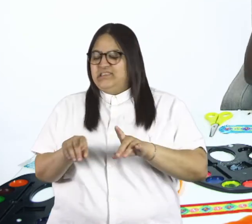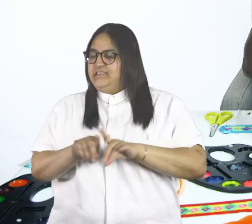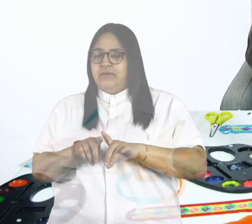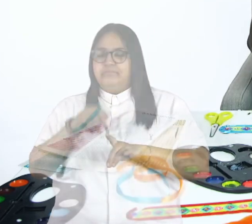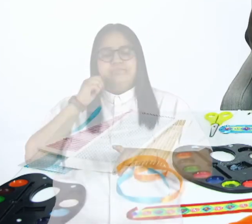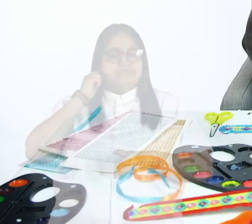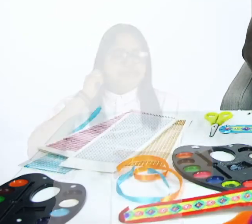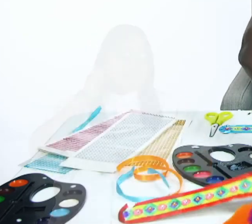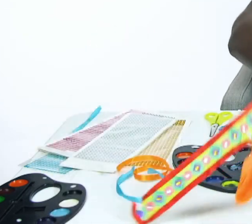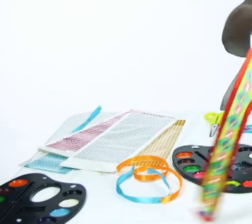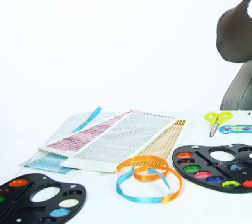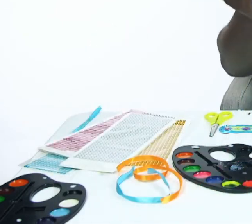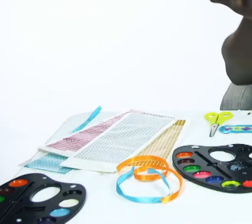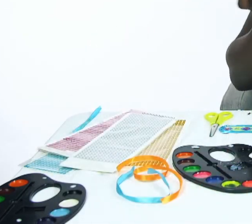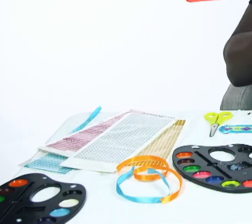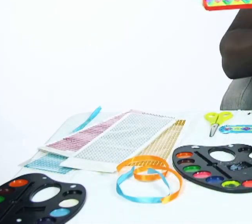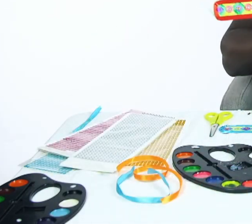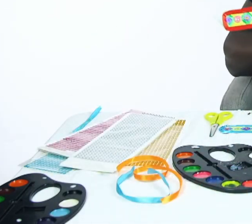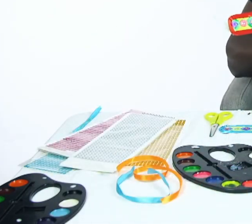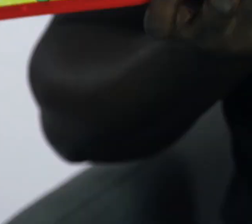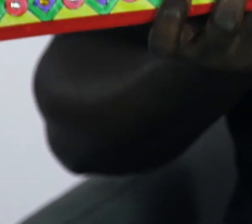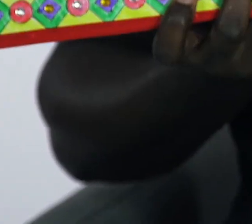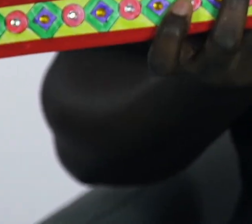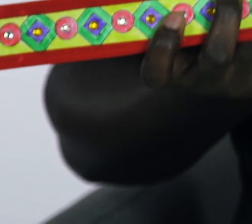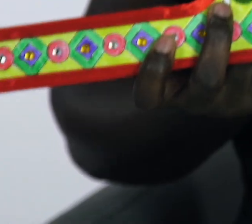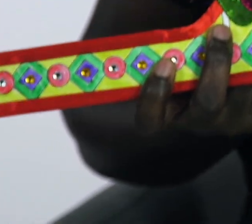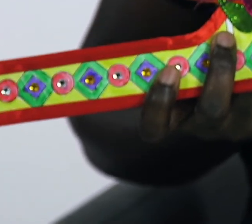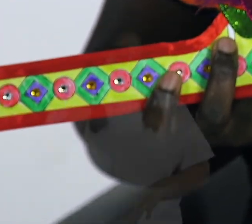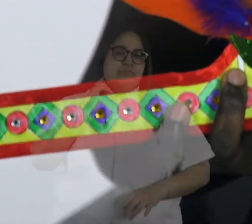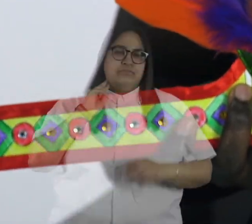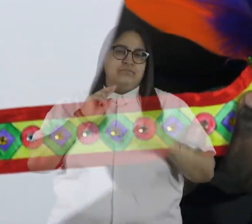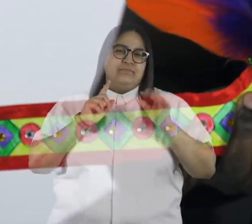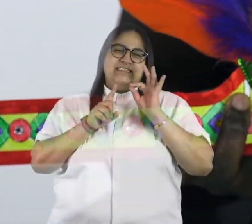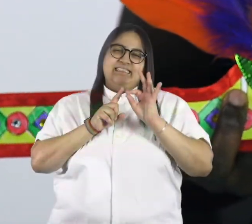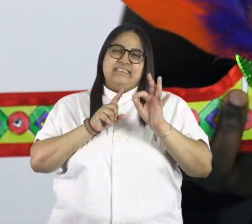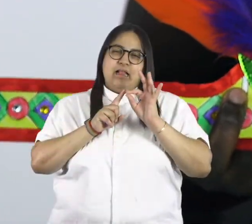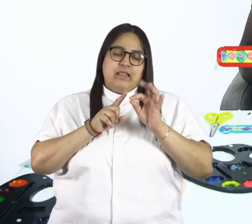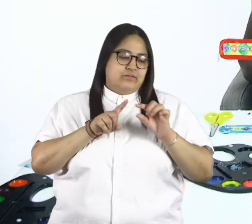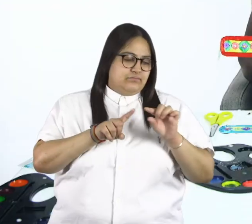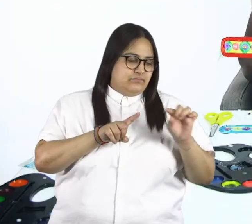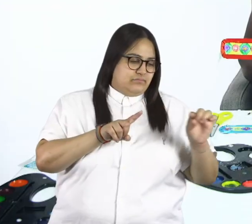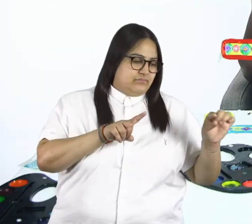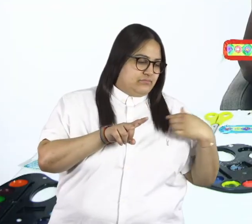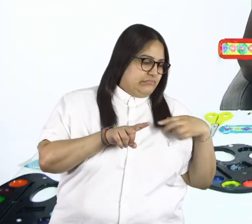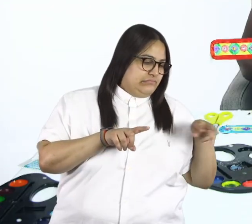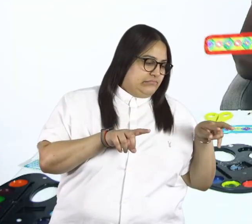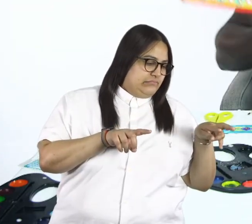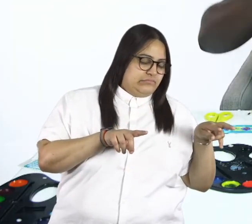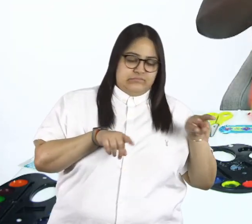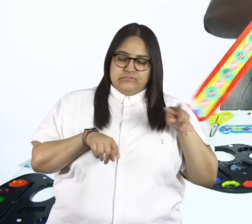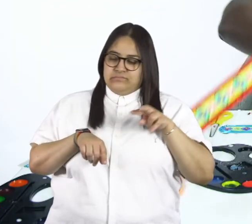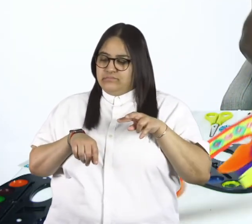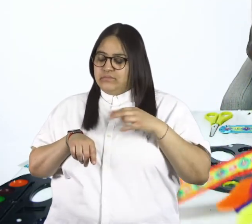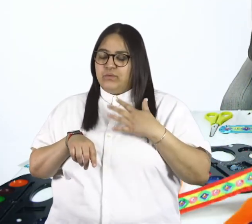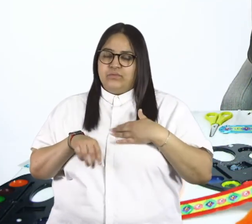So we are looking at the detail at the top and down there as well.